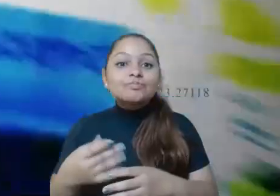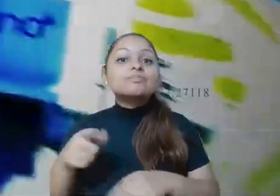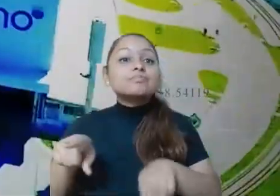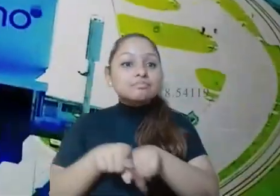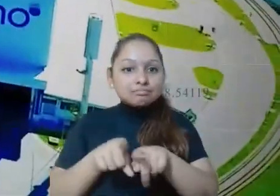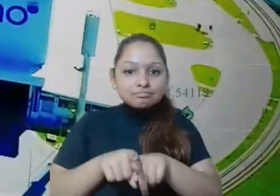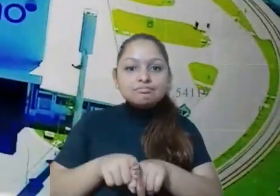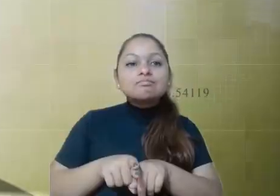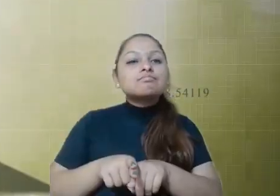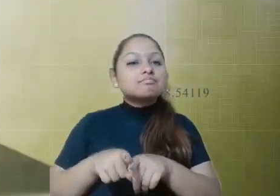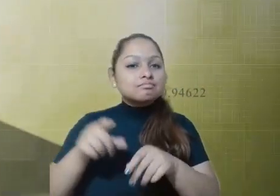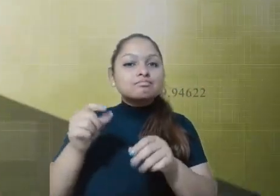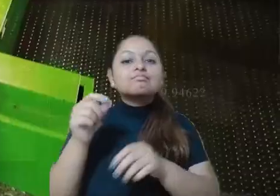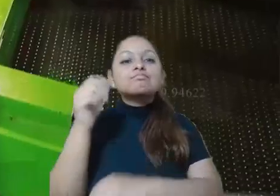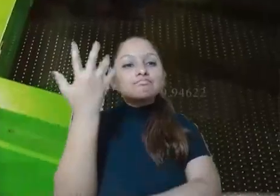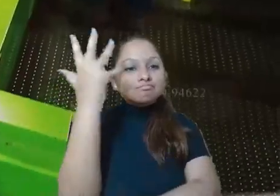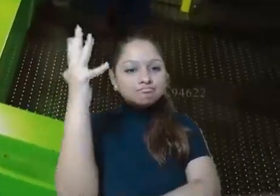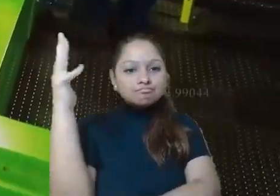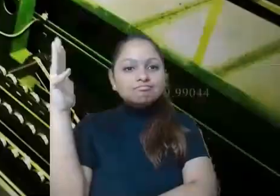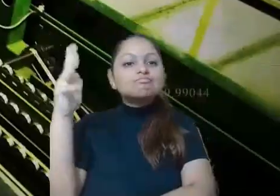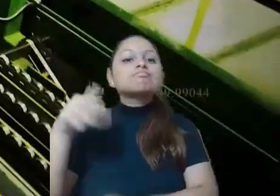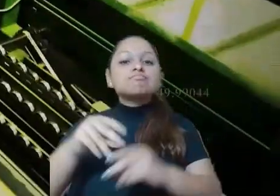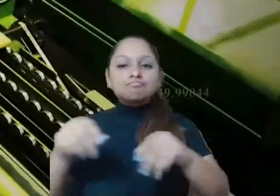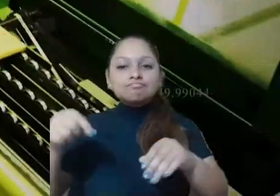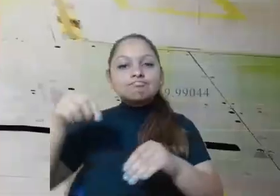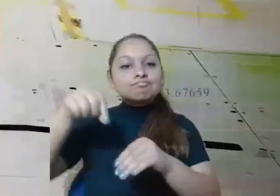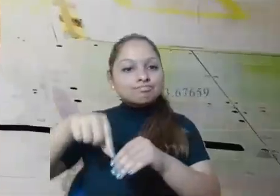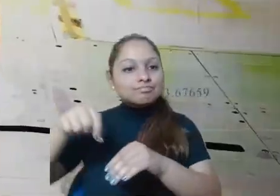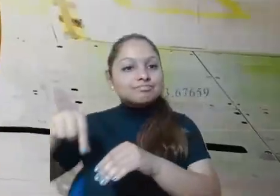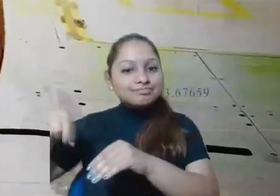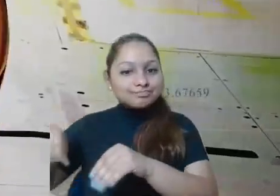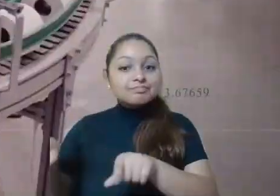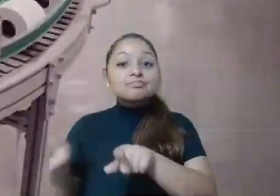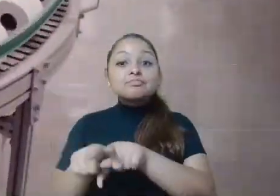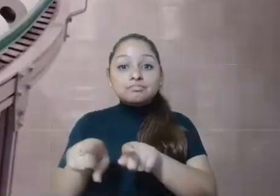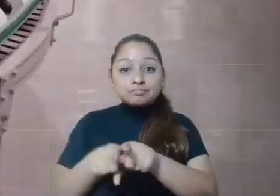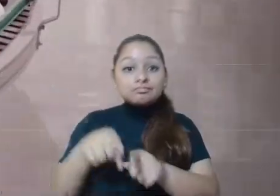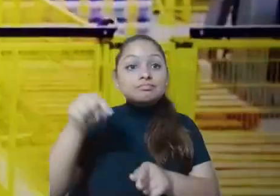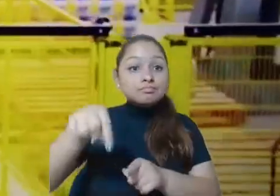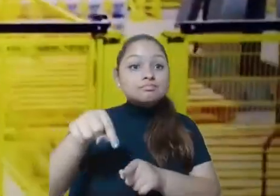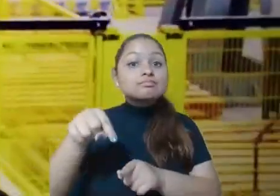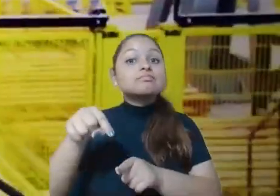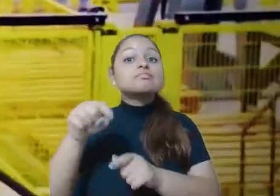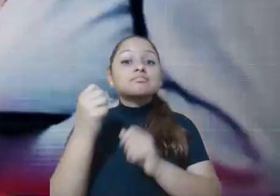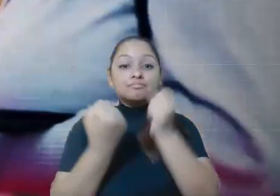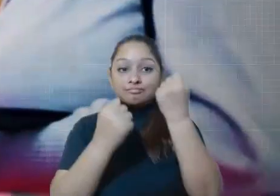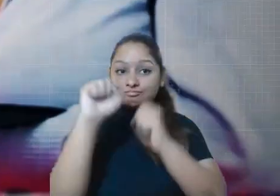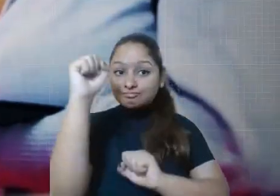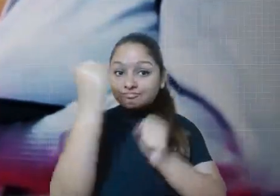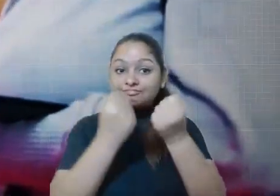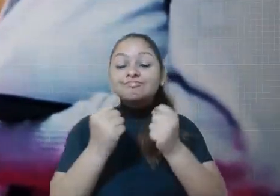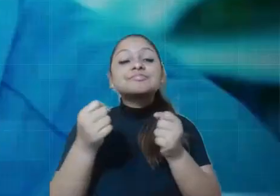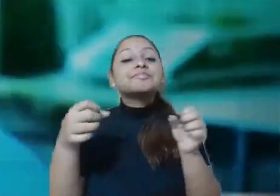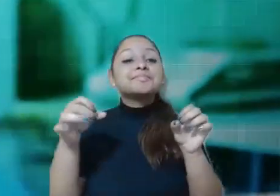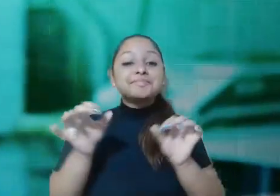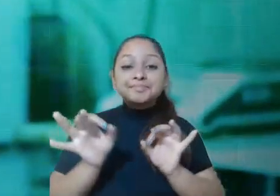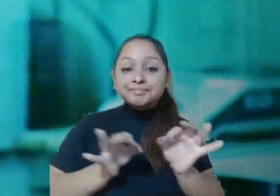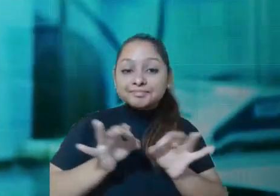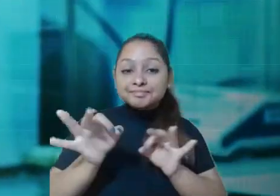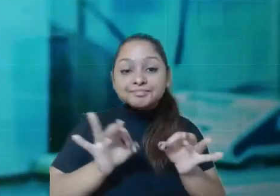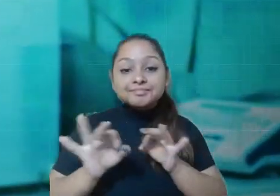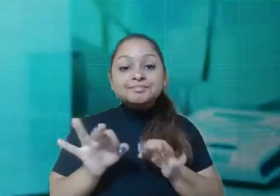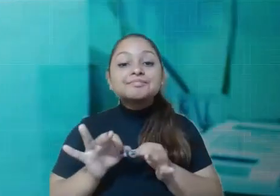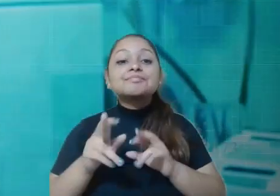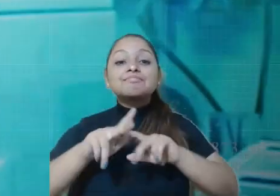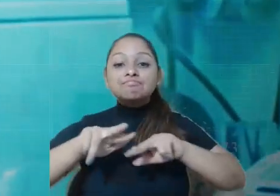own forestry base and factories, expanded their lines of paper and packages, and created the unit